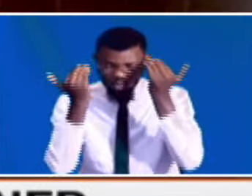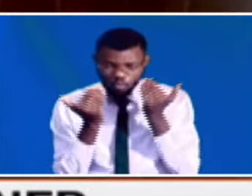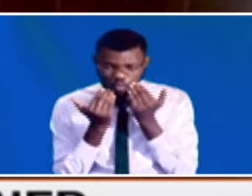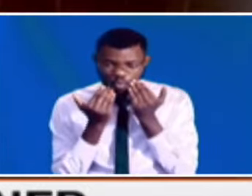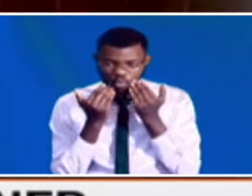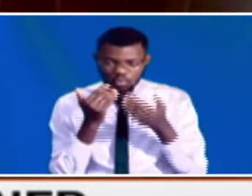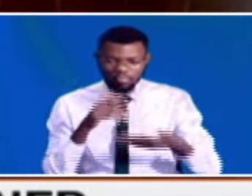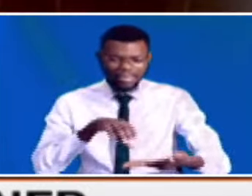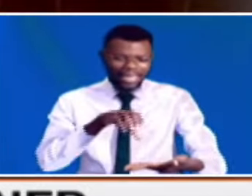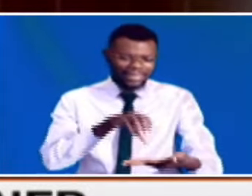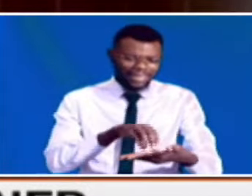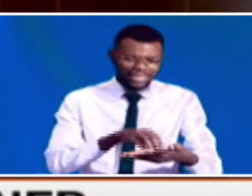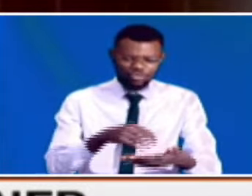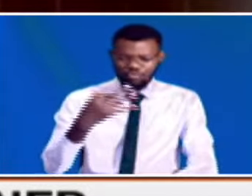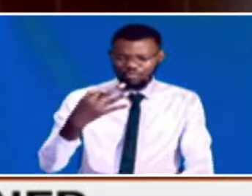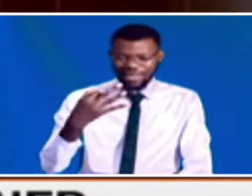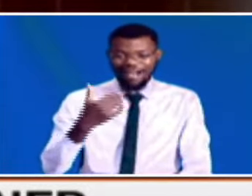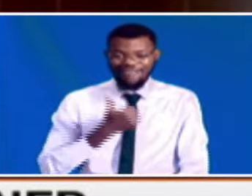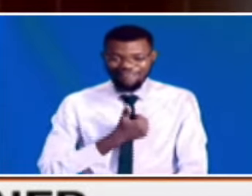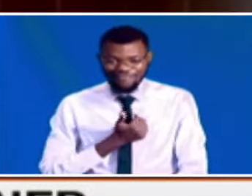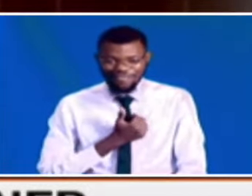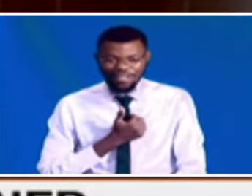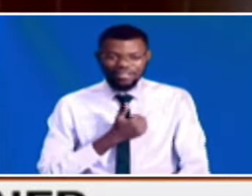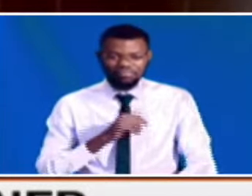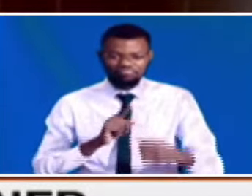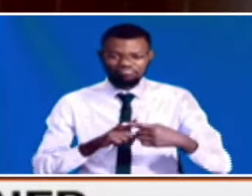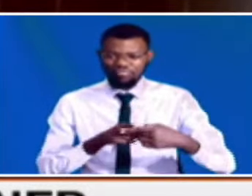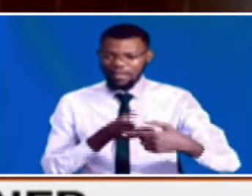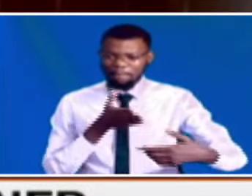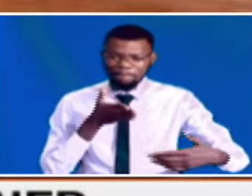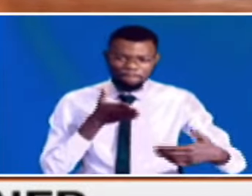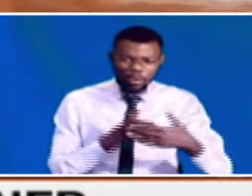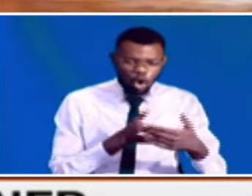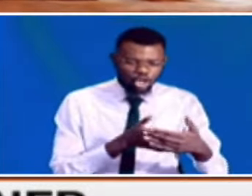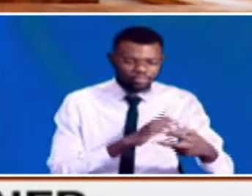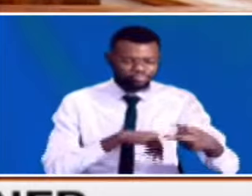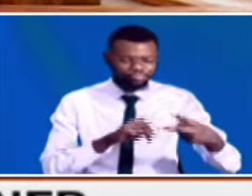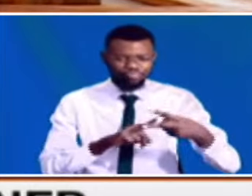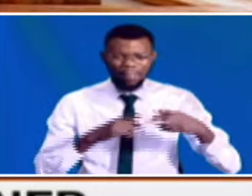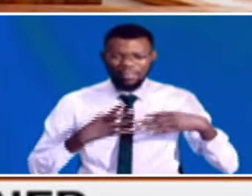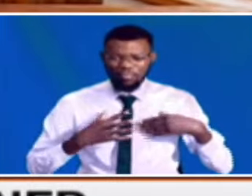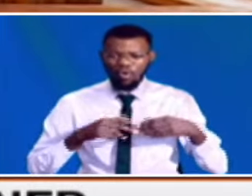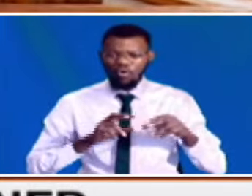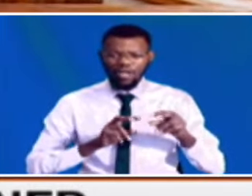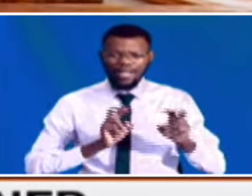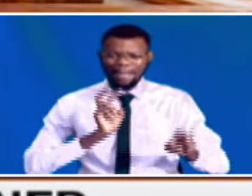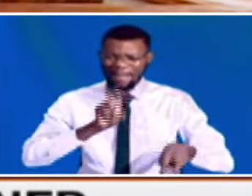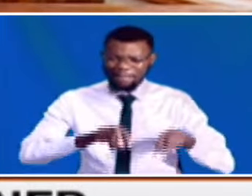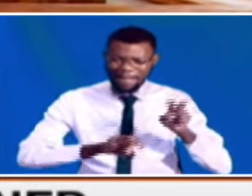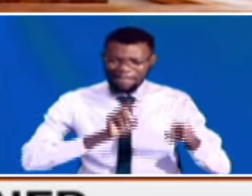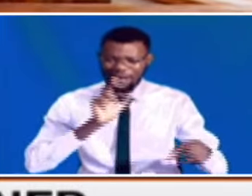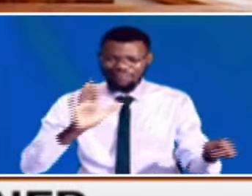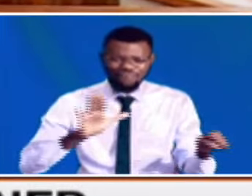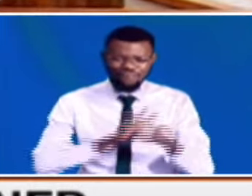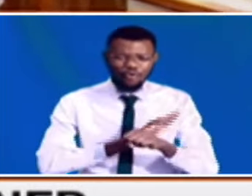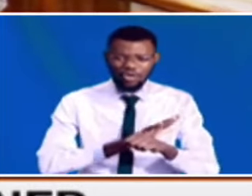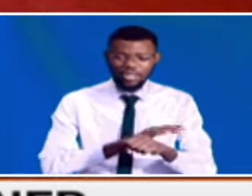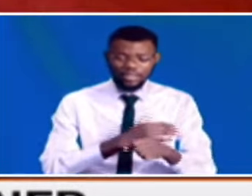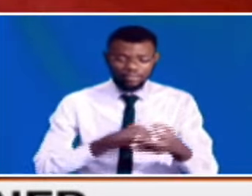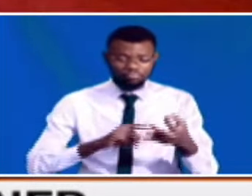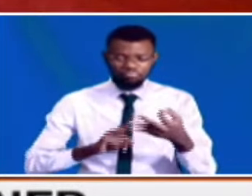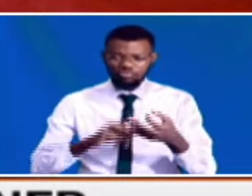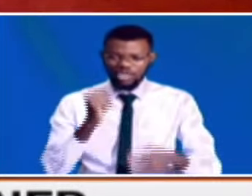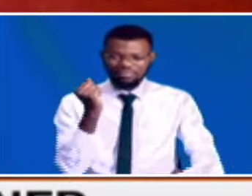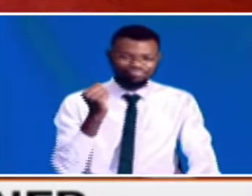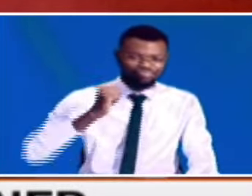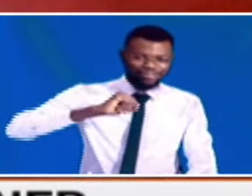separate traffic-related charges, including causing obstruction, overloading his vehicle, and defying a government official's directive.